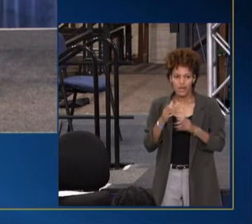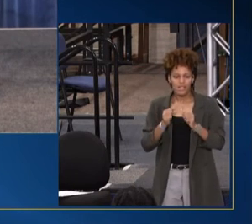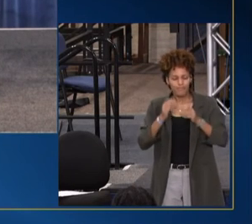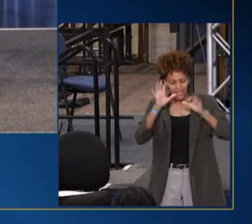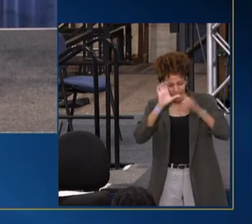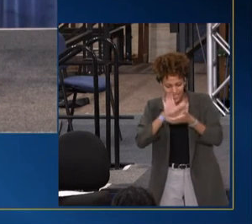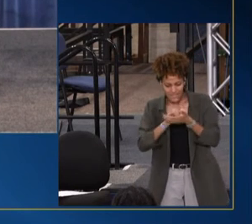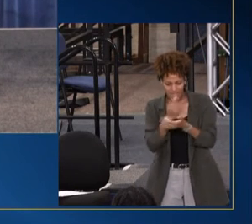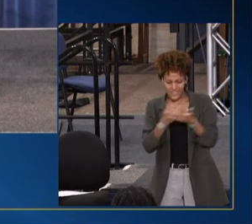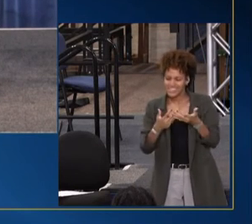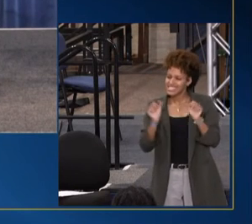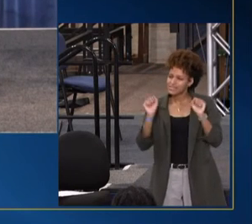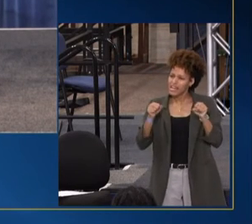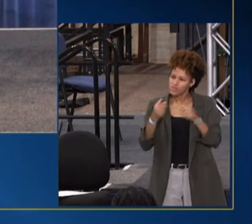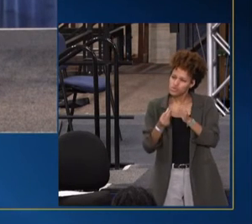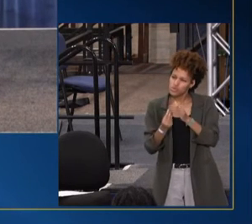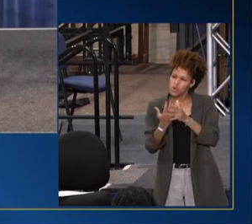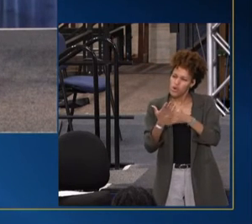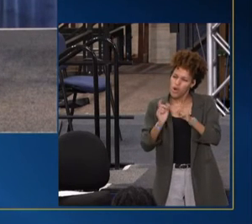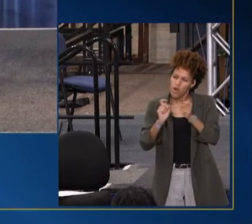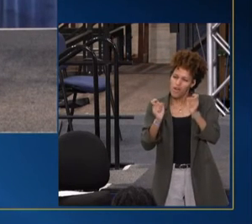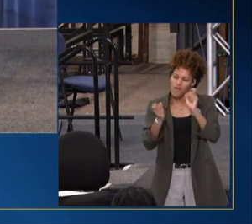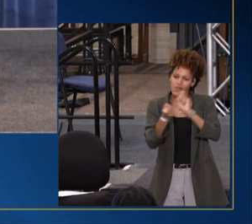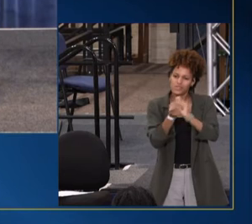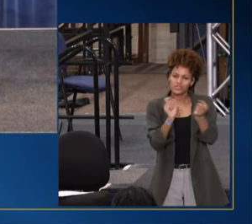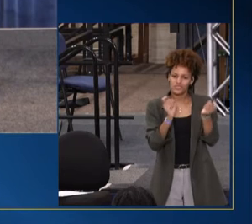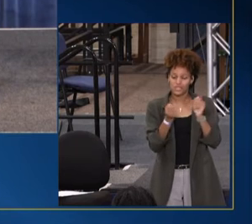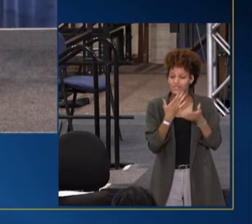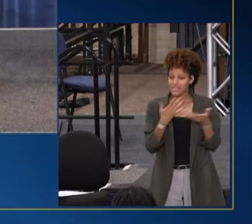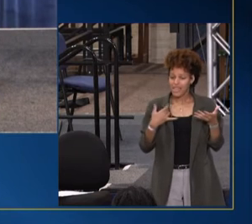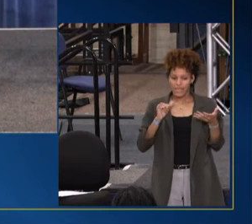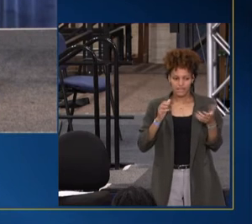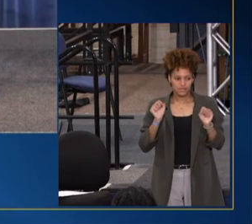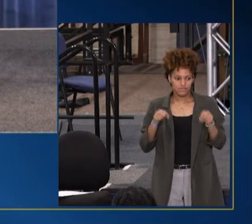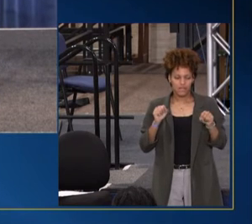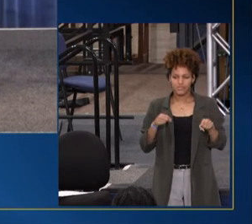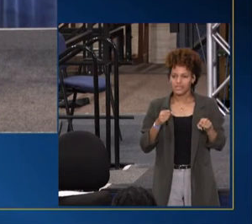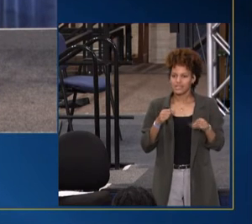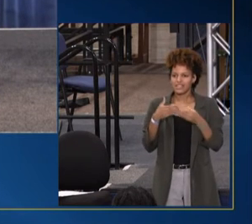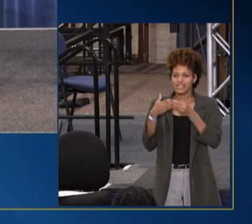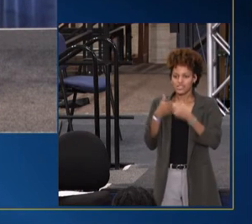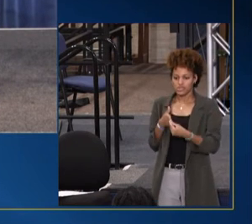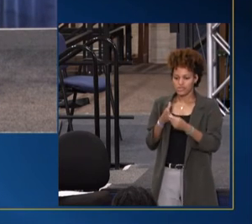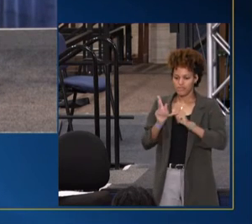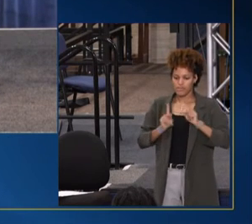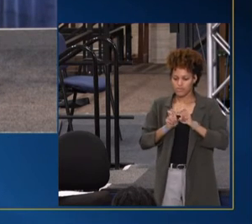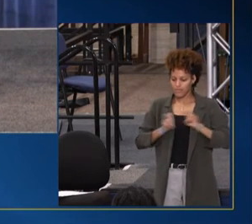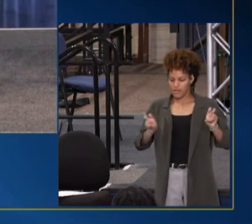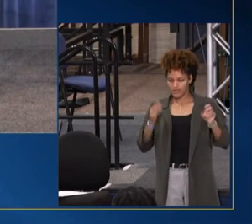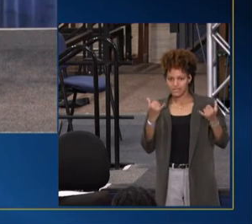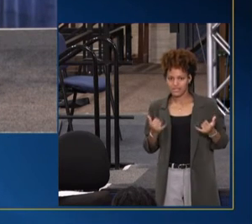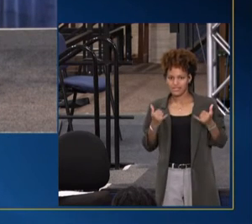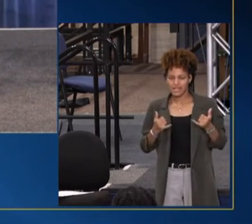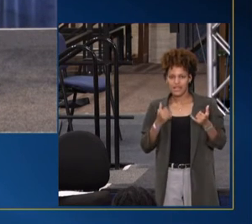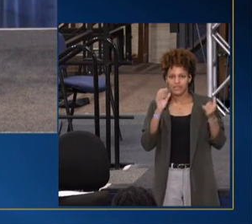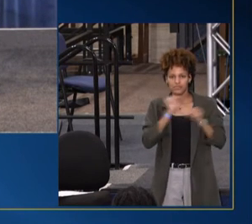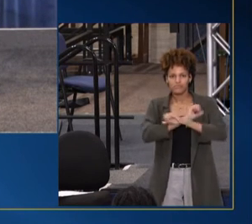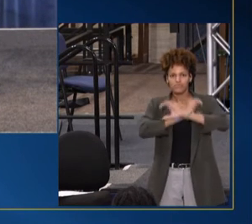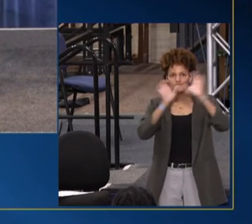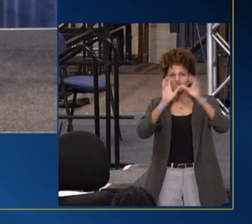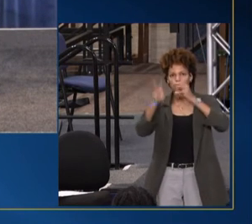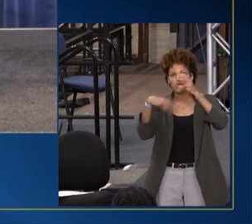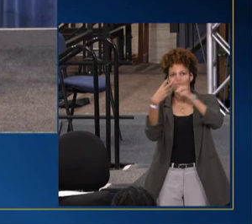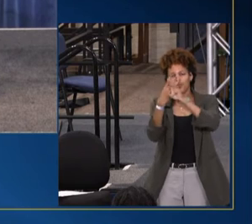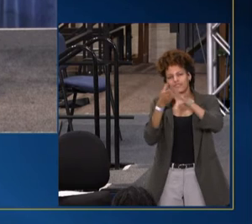that they are possible. And I think that's the opportunity and possibility of the leadership on this panel, for us to vision a world beyond what we can even